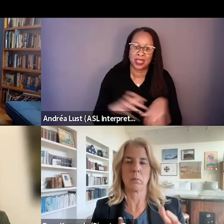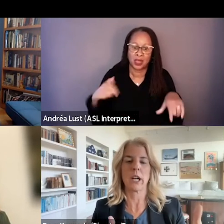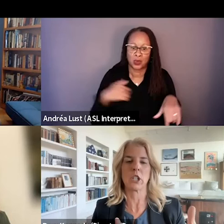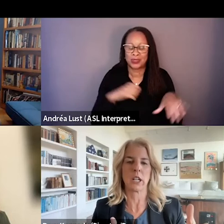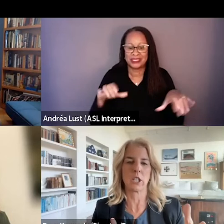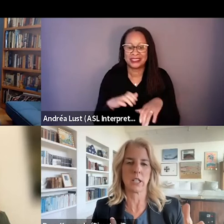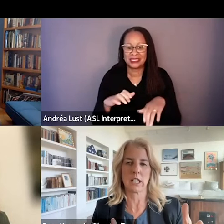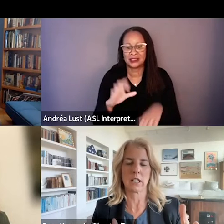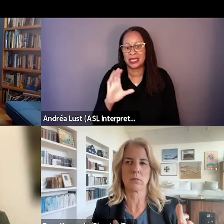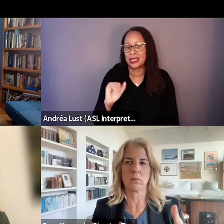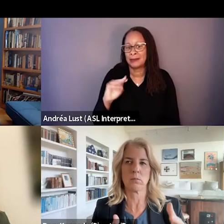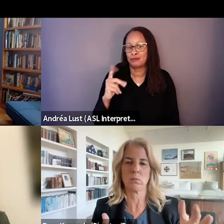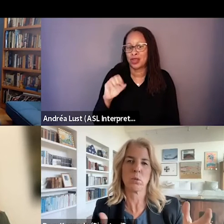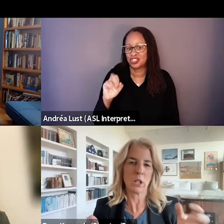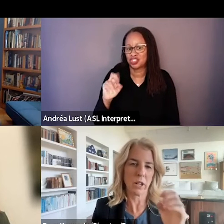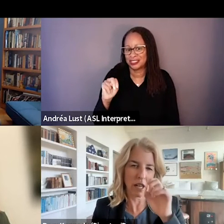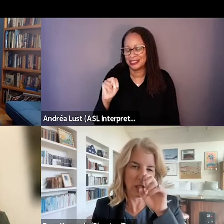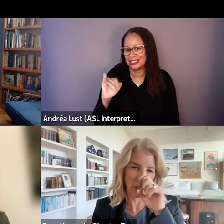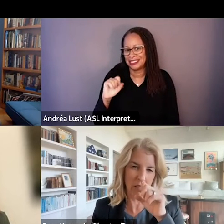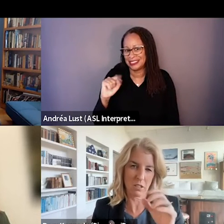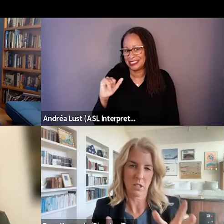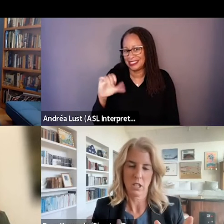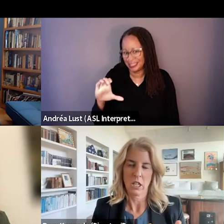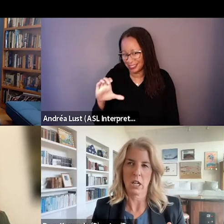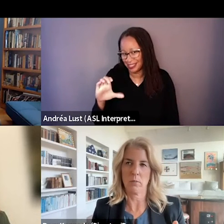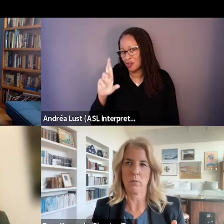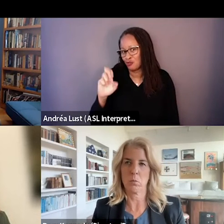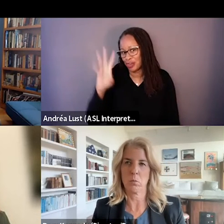these impressionistic recreations.